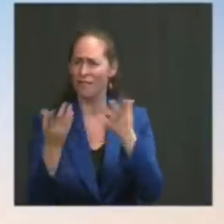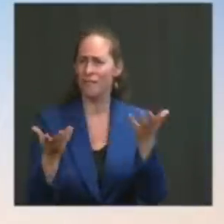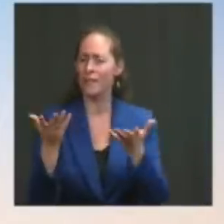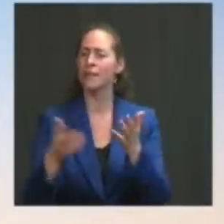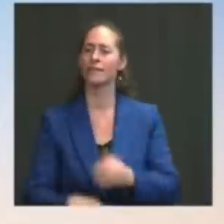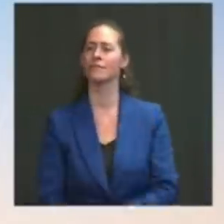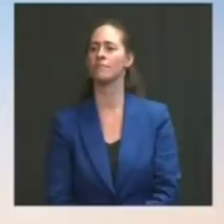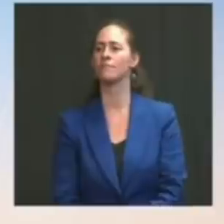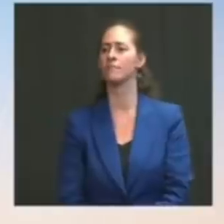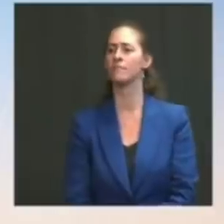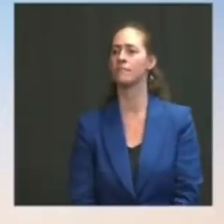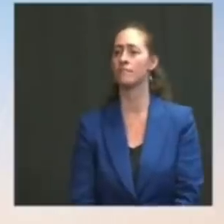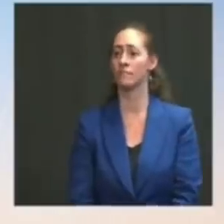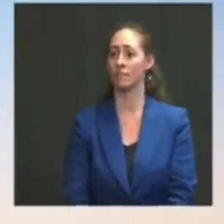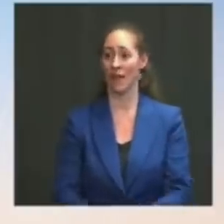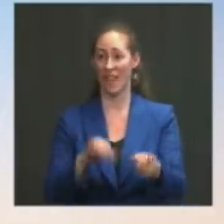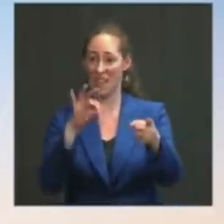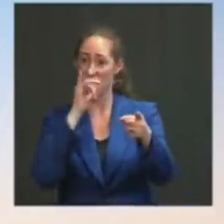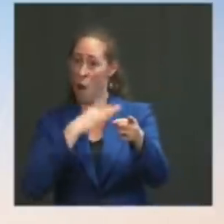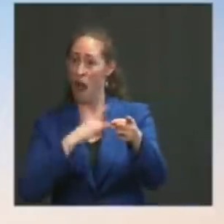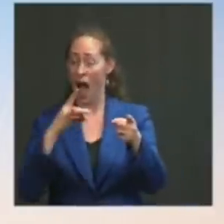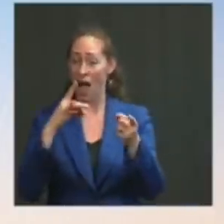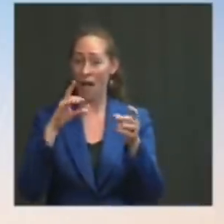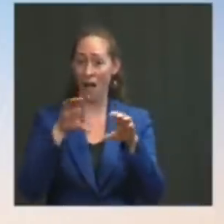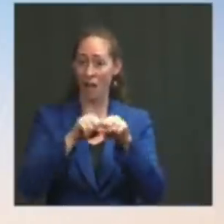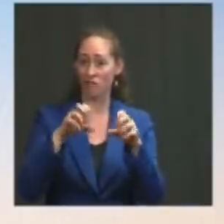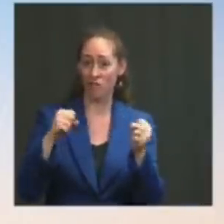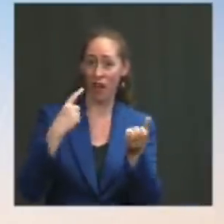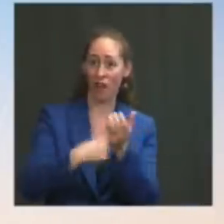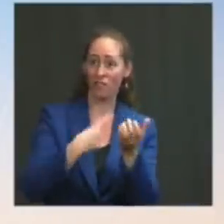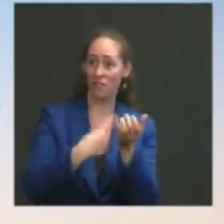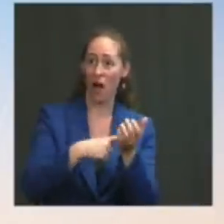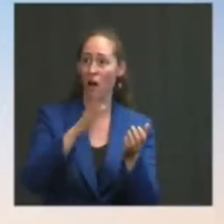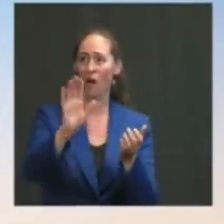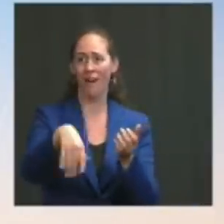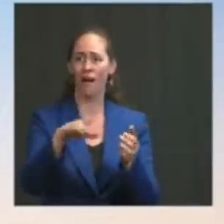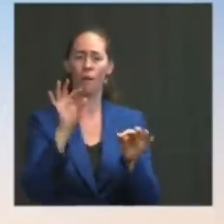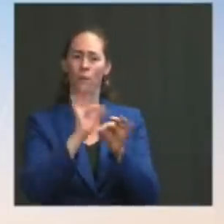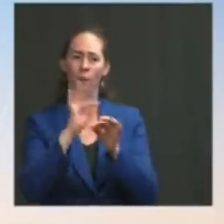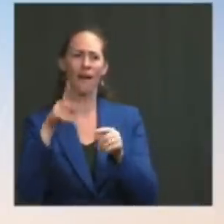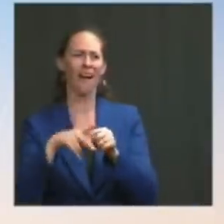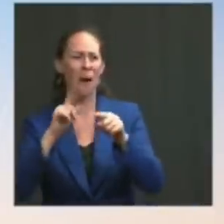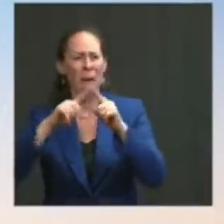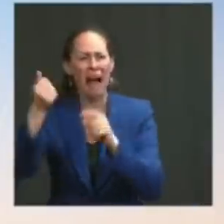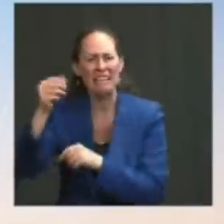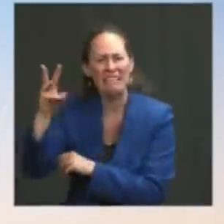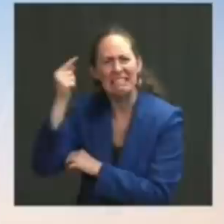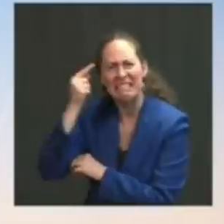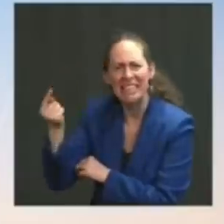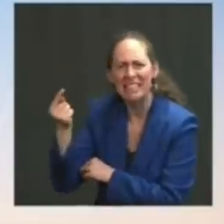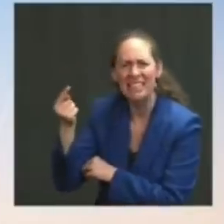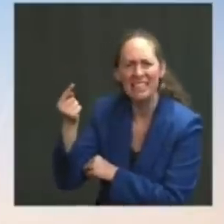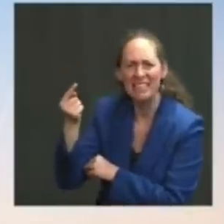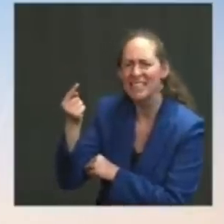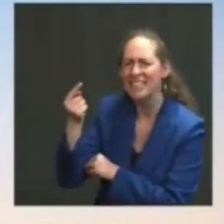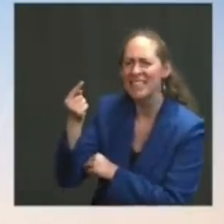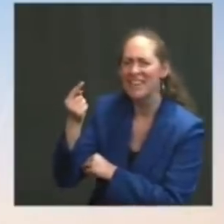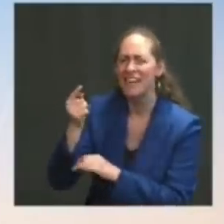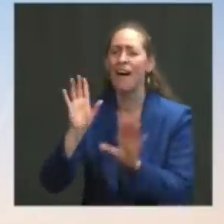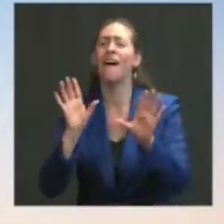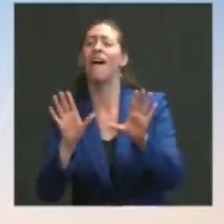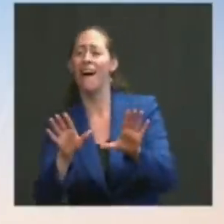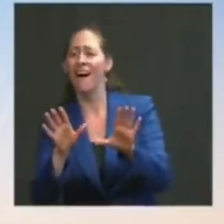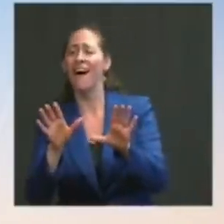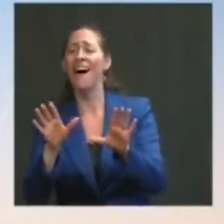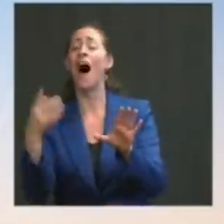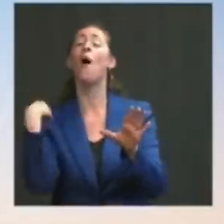of costs. Can't- You don't have to like hot dogs. You can't buy a But hot dog for 16 cents. a That's reduction like a of, bite I a will hot say dog. that what we are most focused on is the